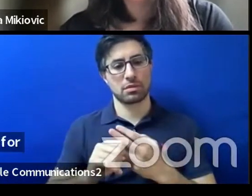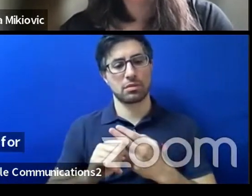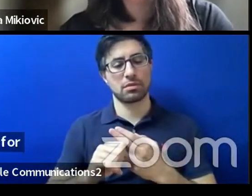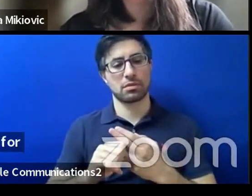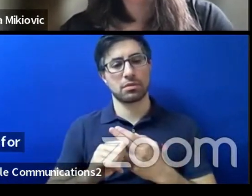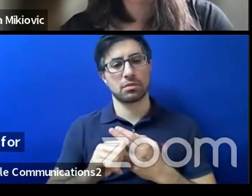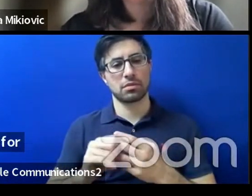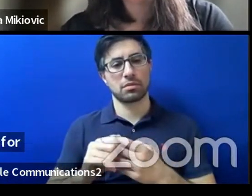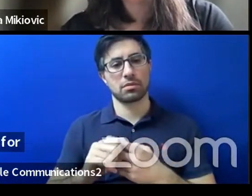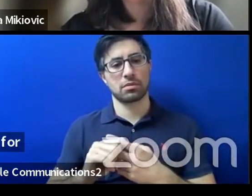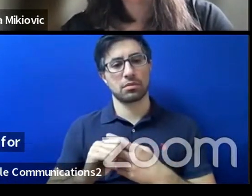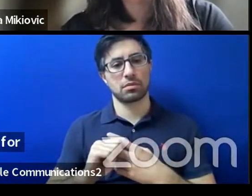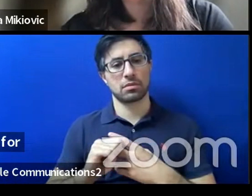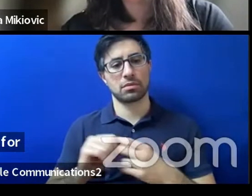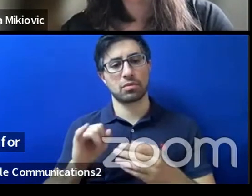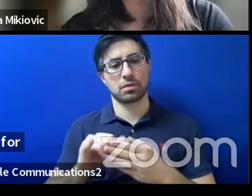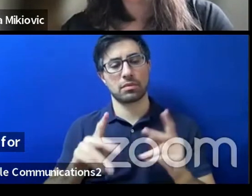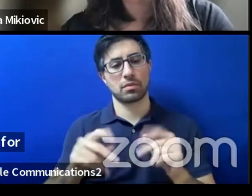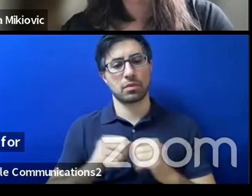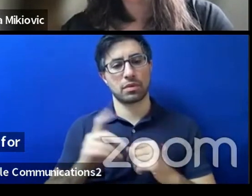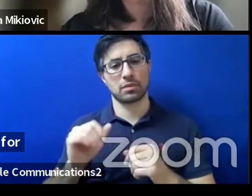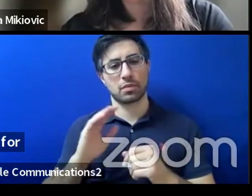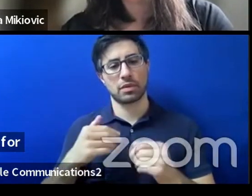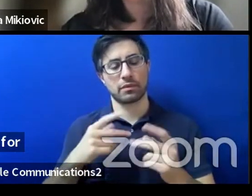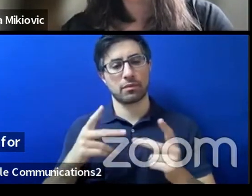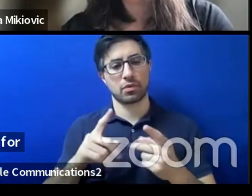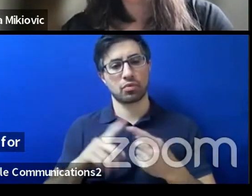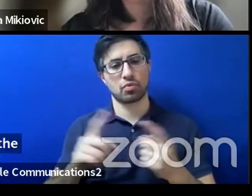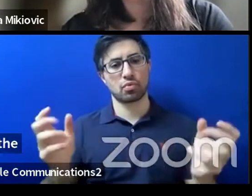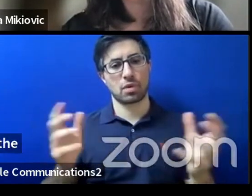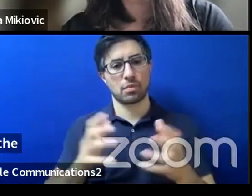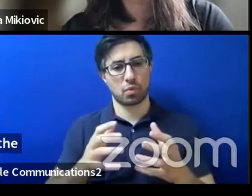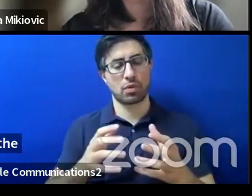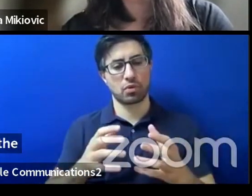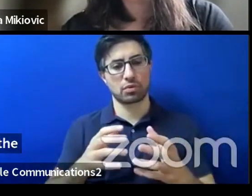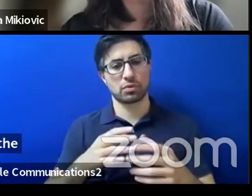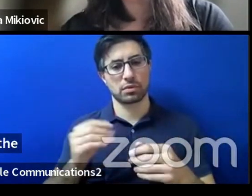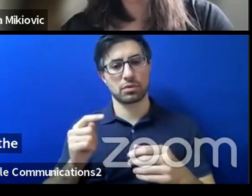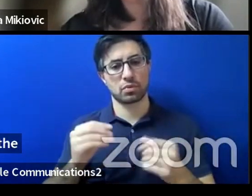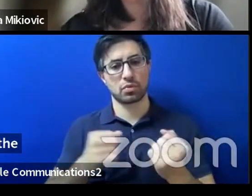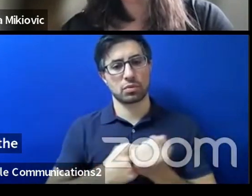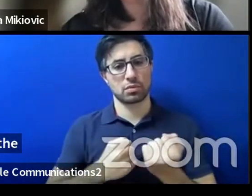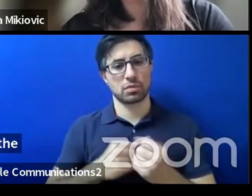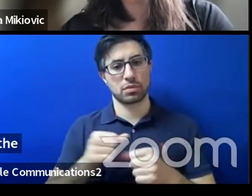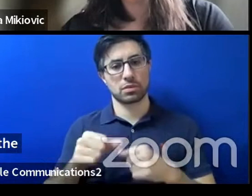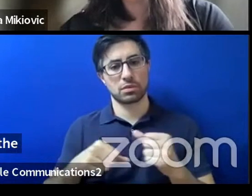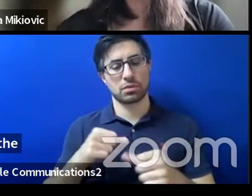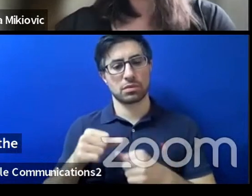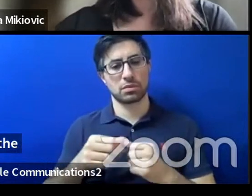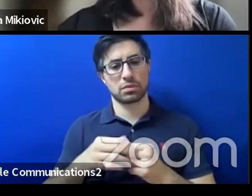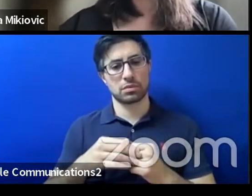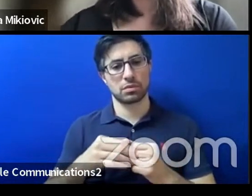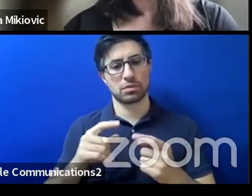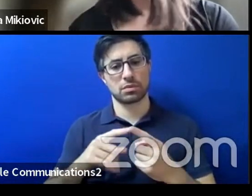people with disabilities will have a place to come together and to support one another,